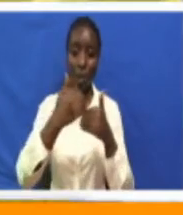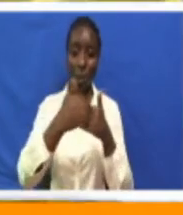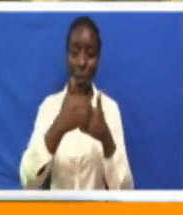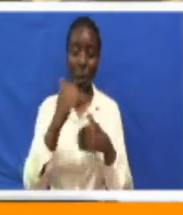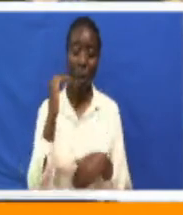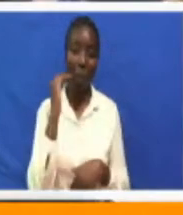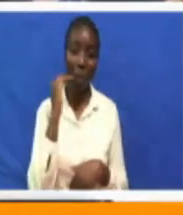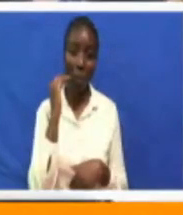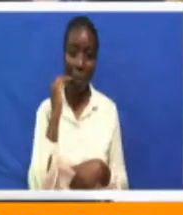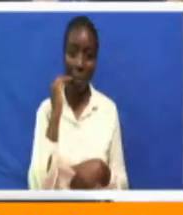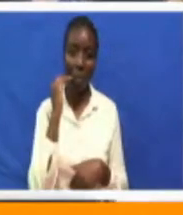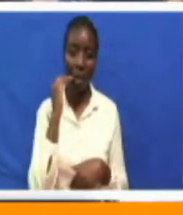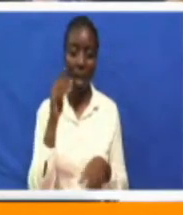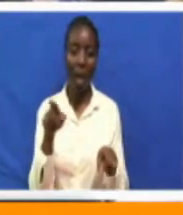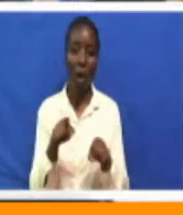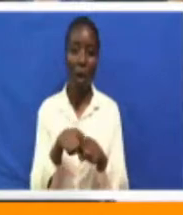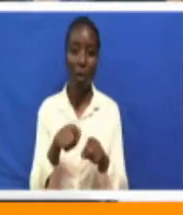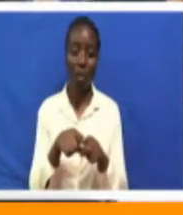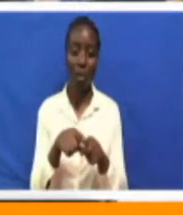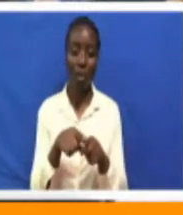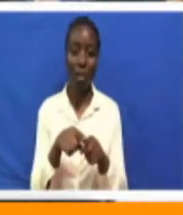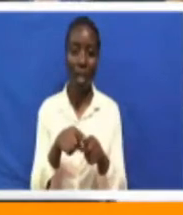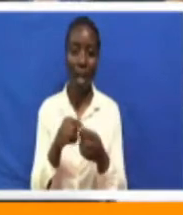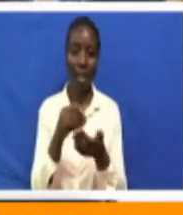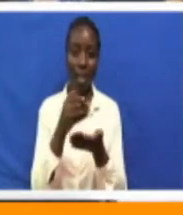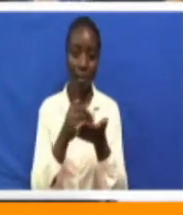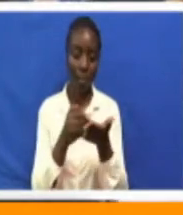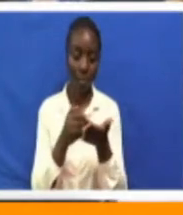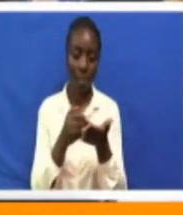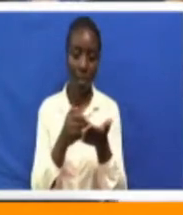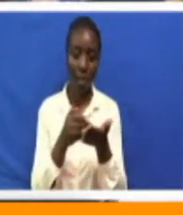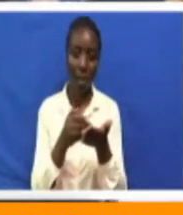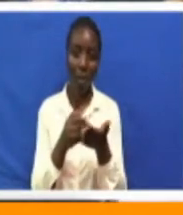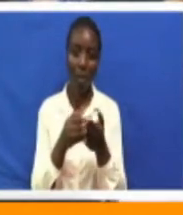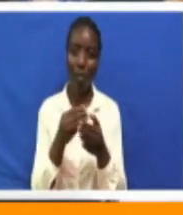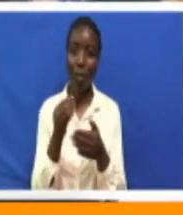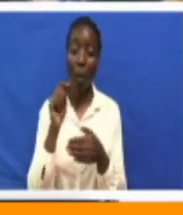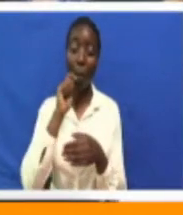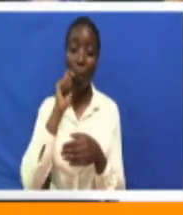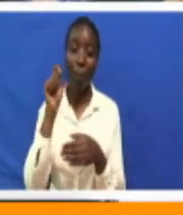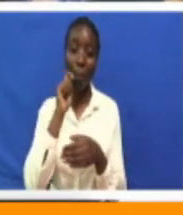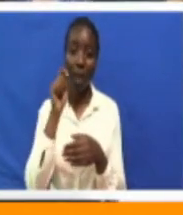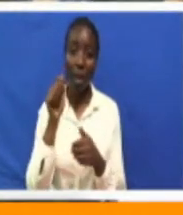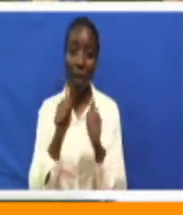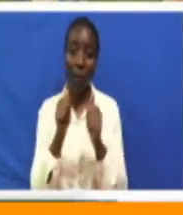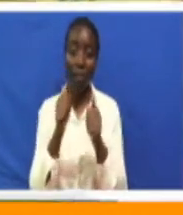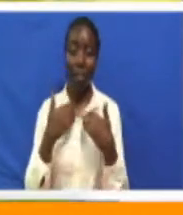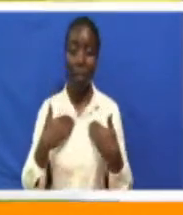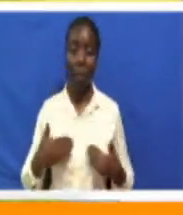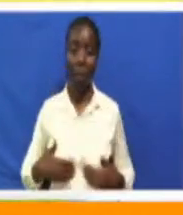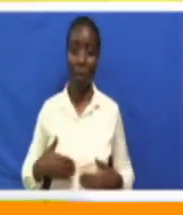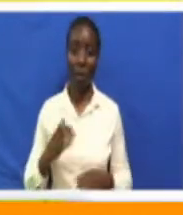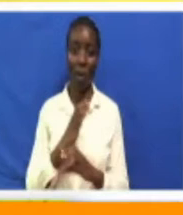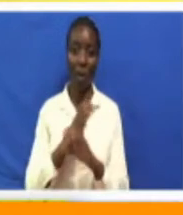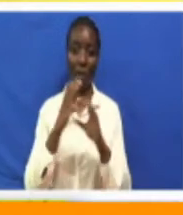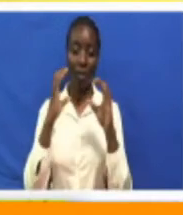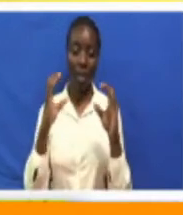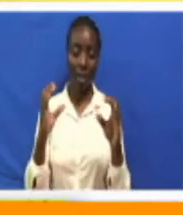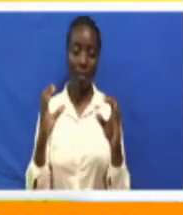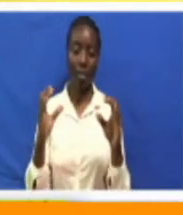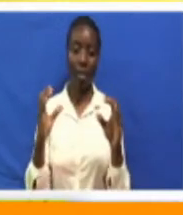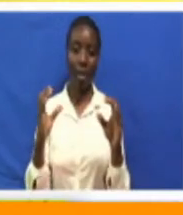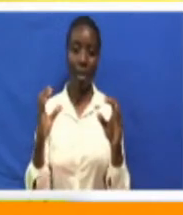a cut of roasted meat the body of Christ and the rising King which